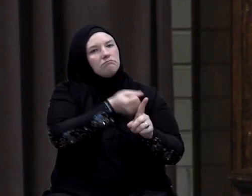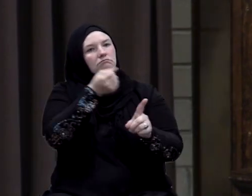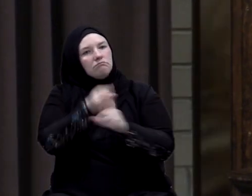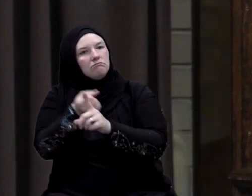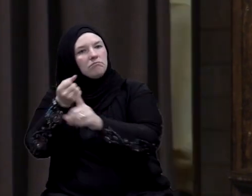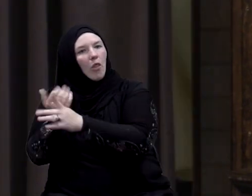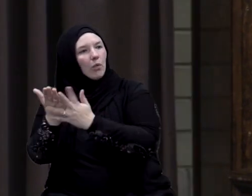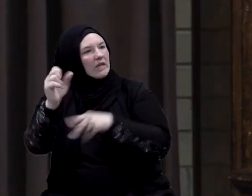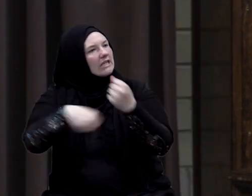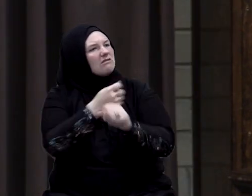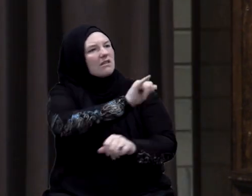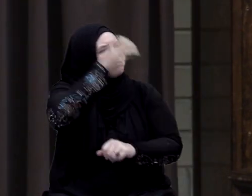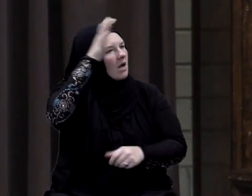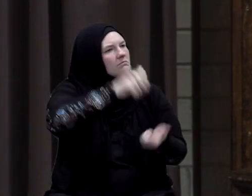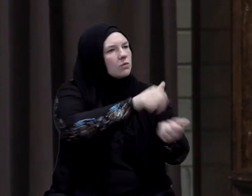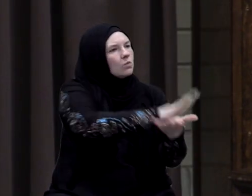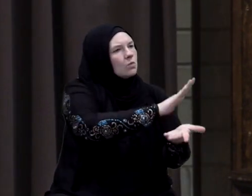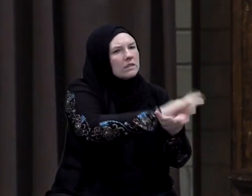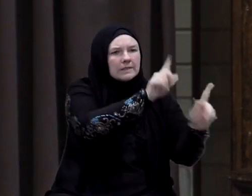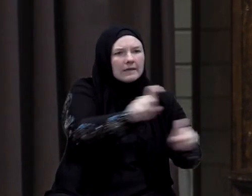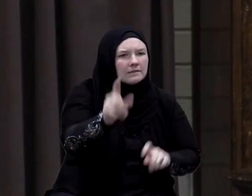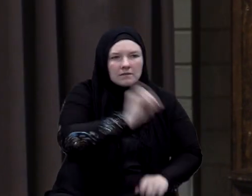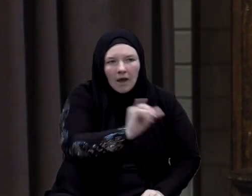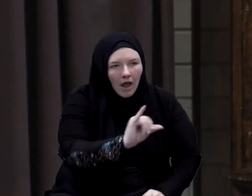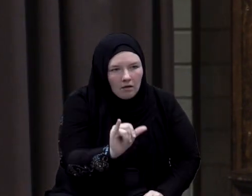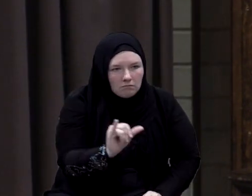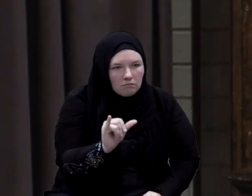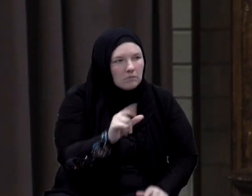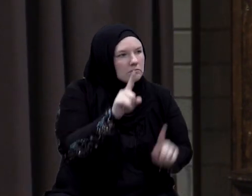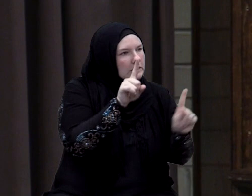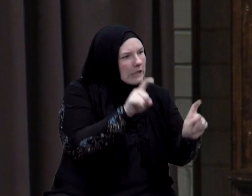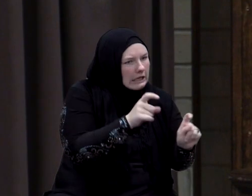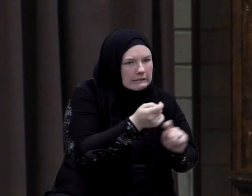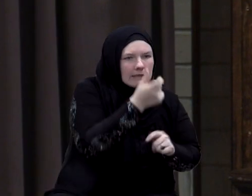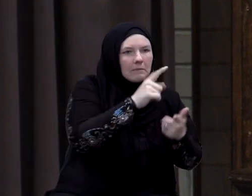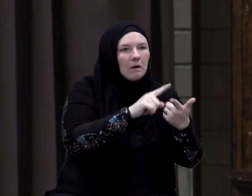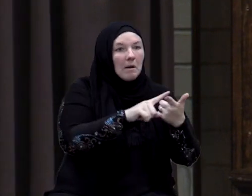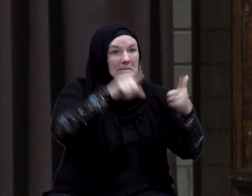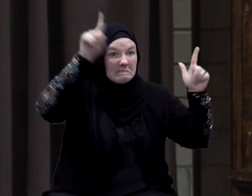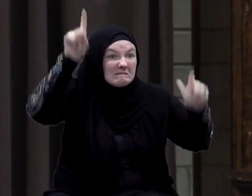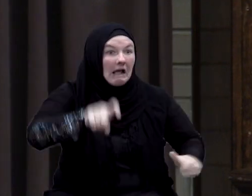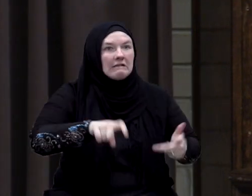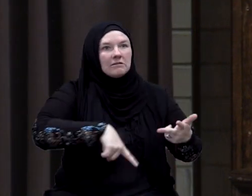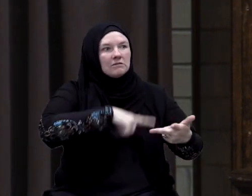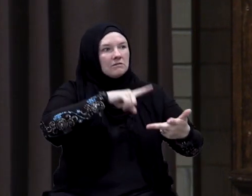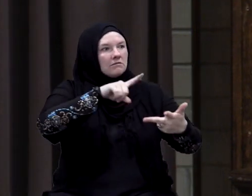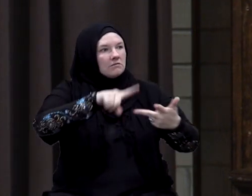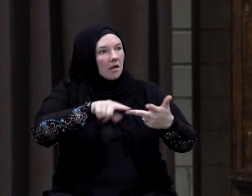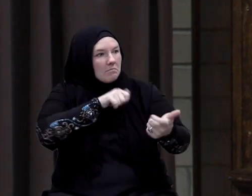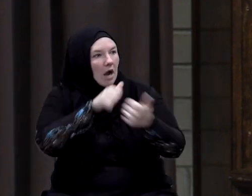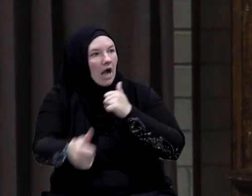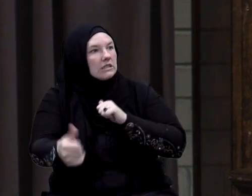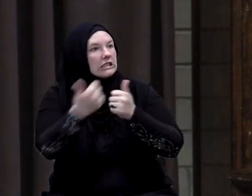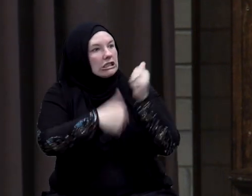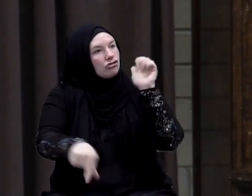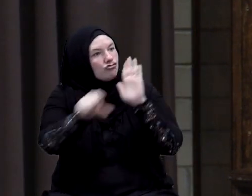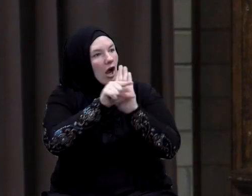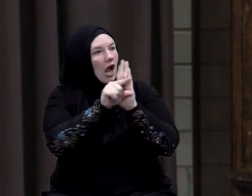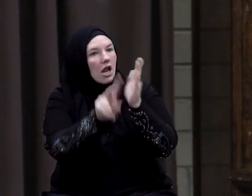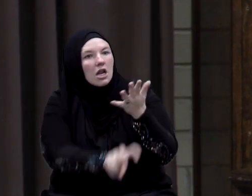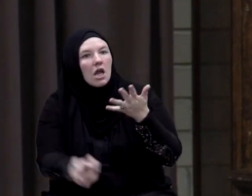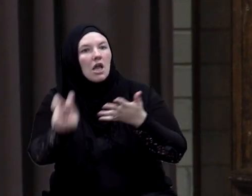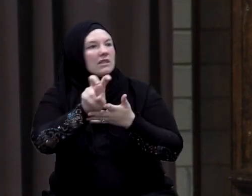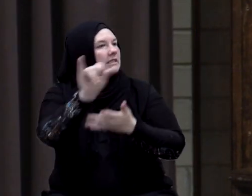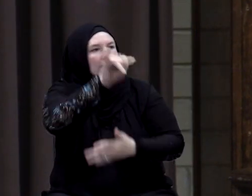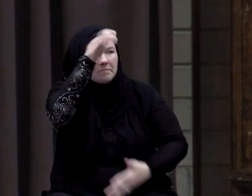days in our life to make us remember him. And remember his book, and remember his guidance. So this book